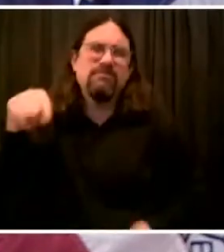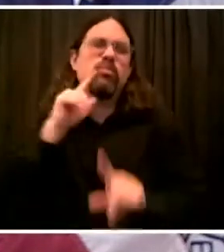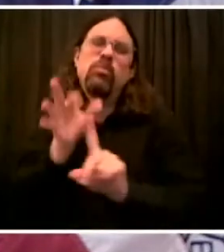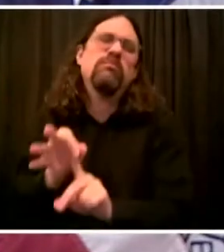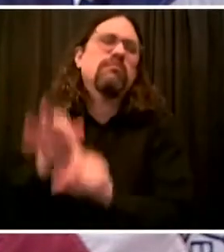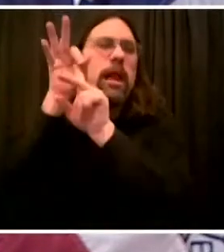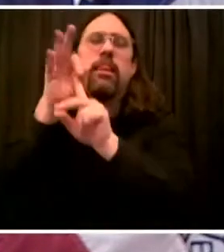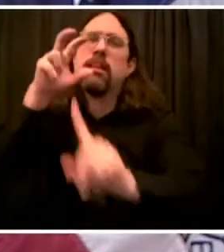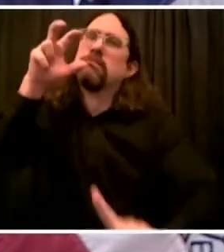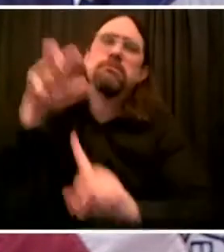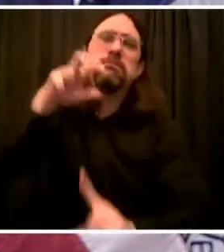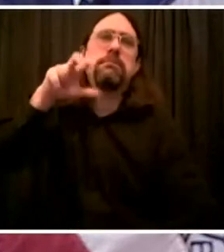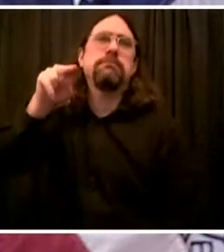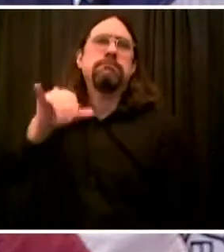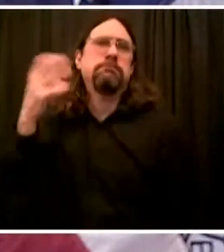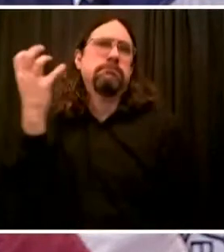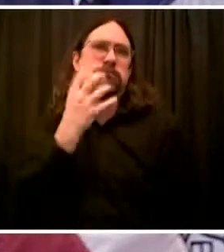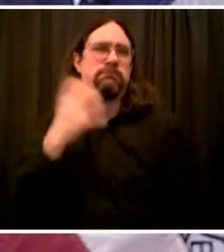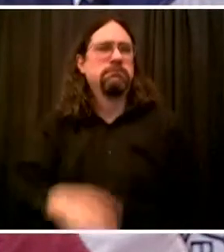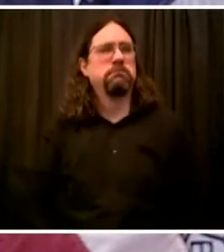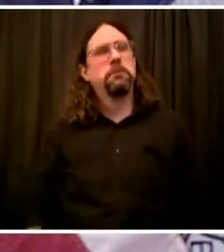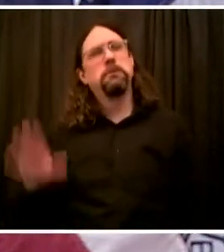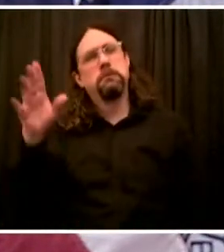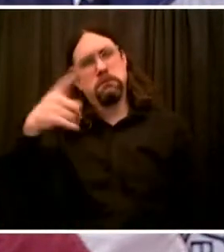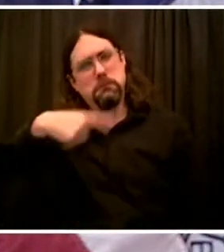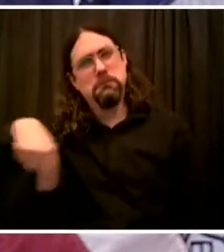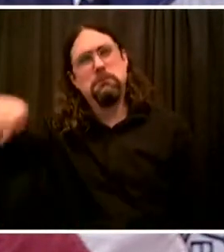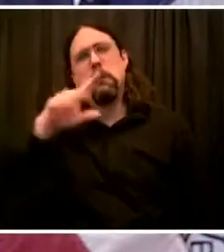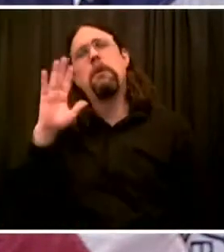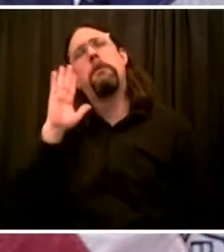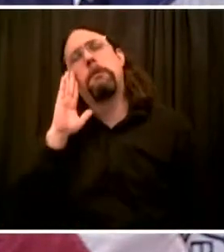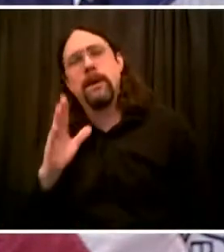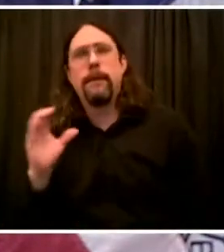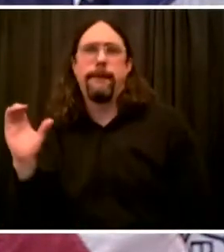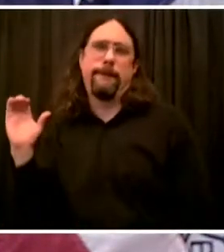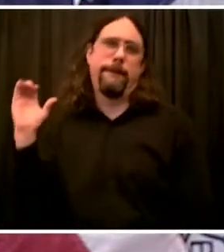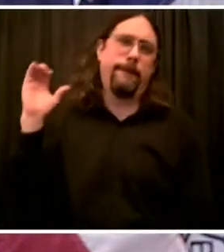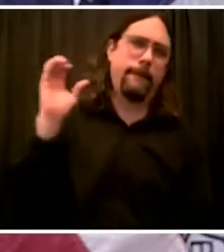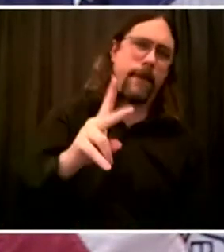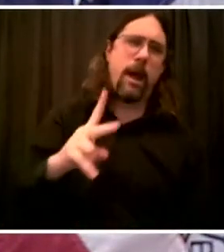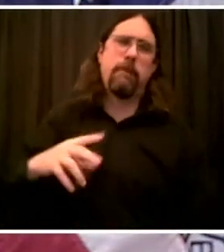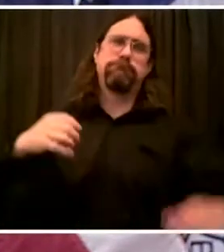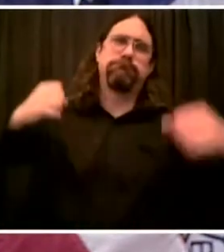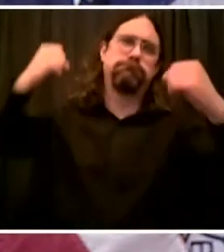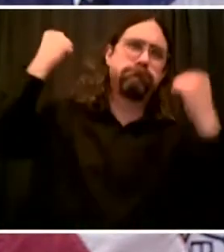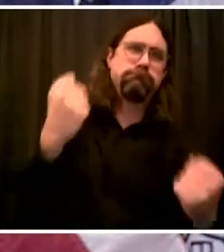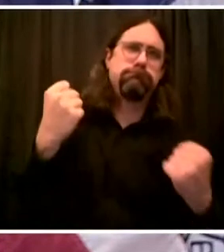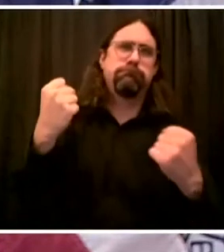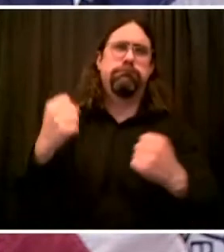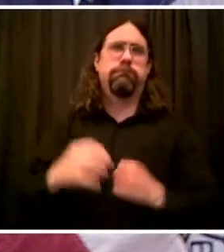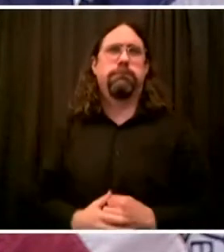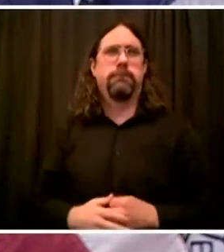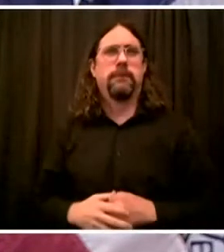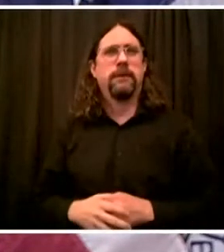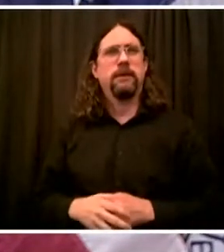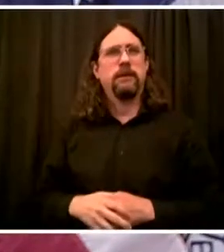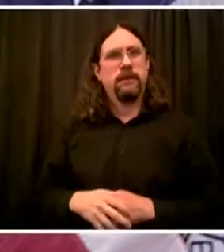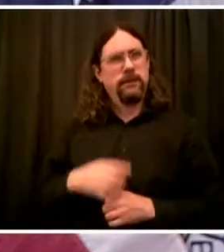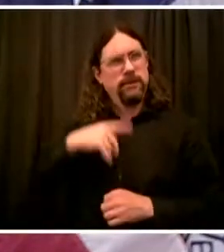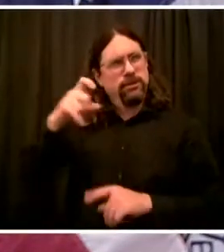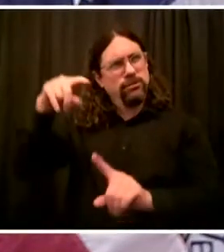something, you get nowhere being pessimistic, and you get nowhere betting against New York City. So I advise the naysayers to check